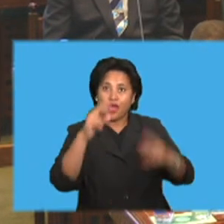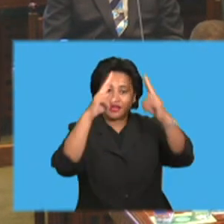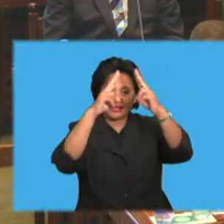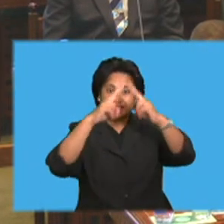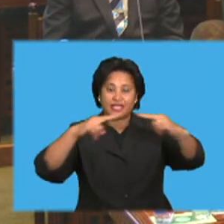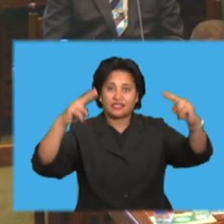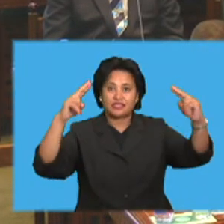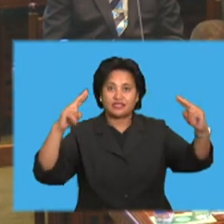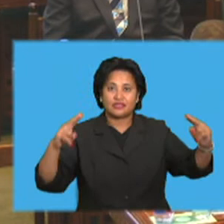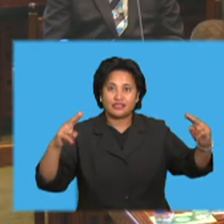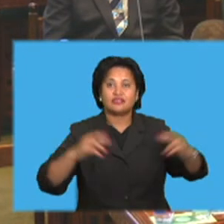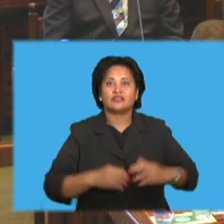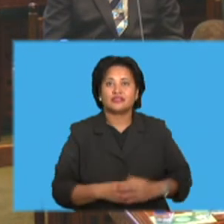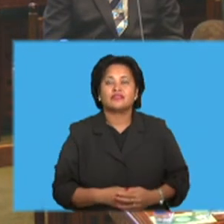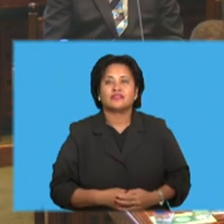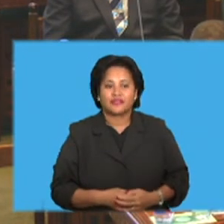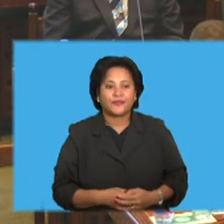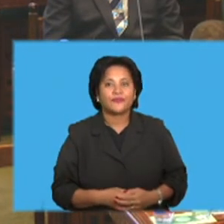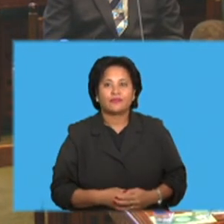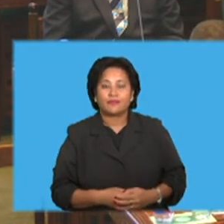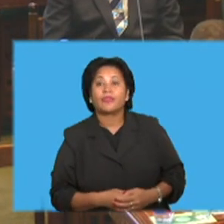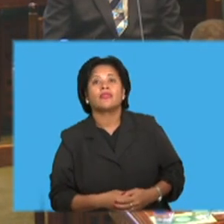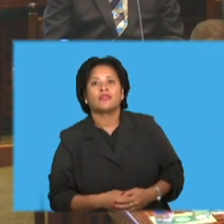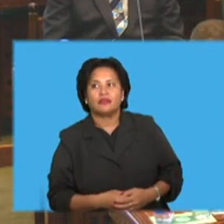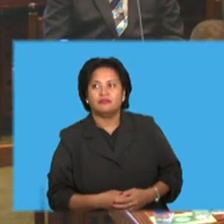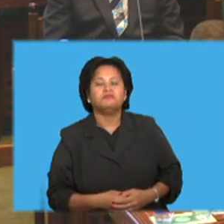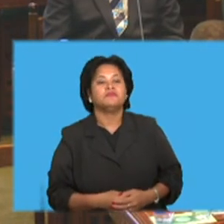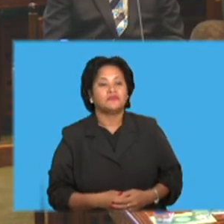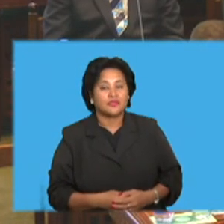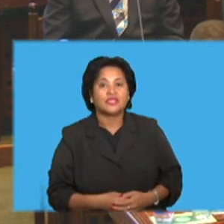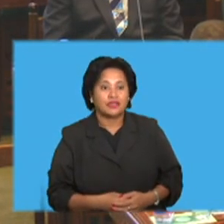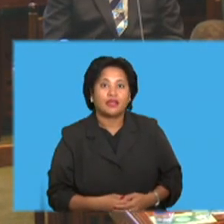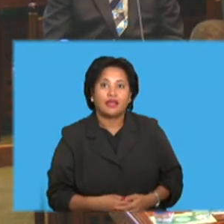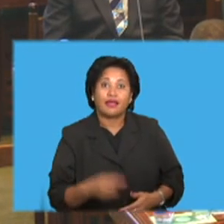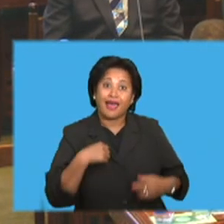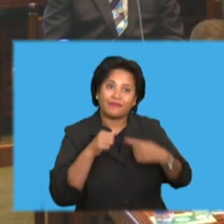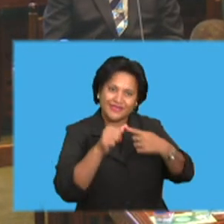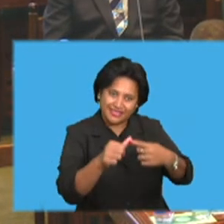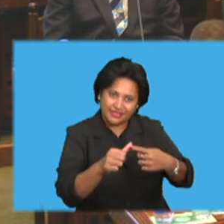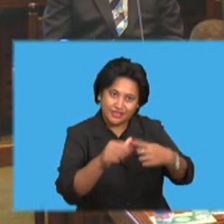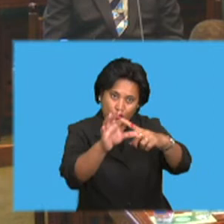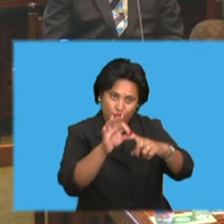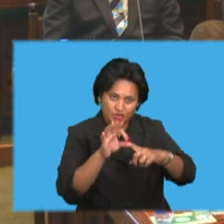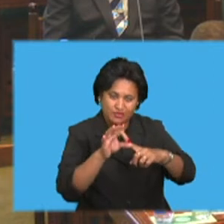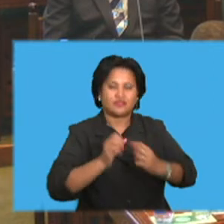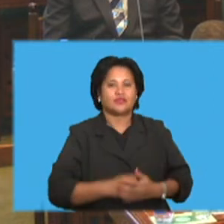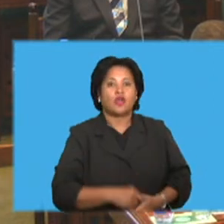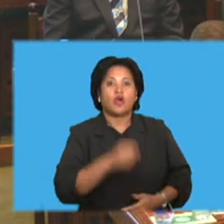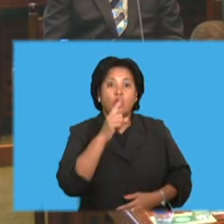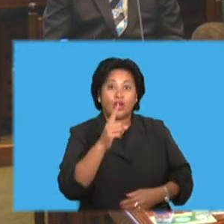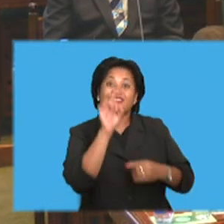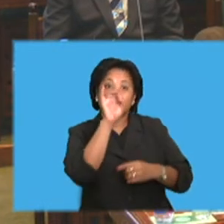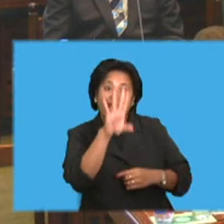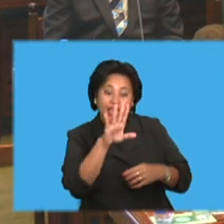10 students in it. 2 years still under there. Madam Speaker, I'm answering the question. There is one tent with 10 students in